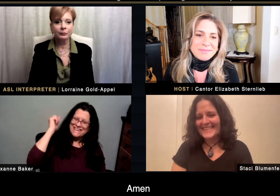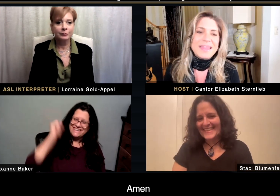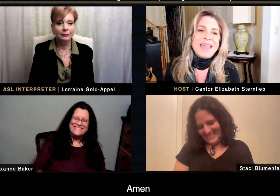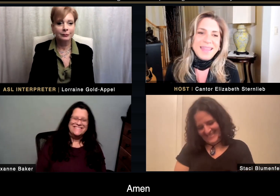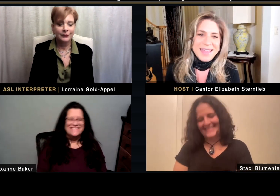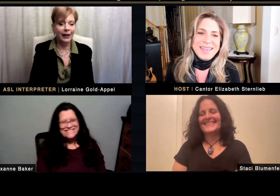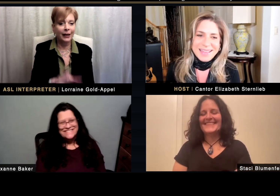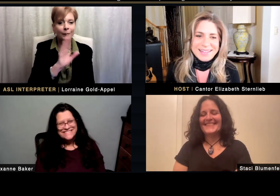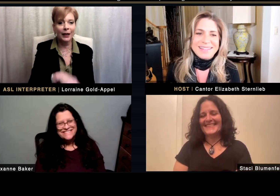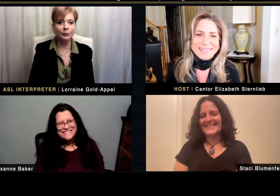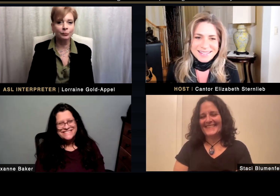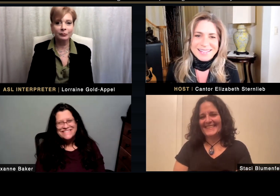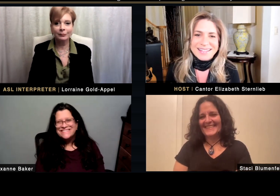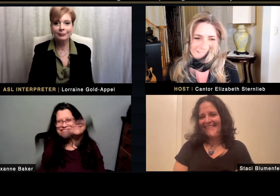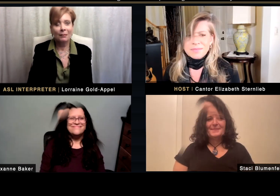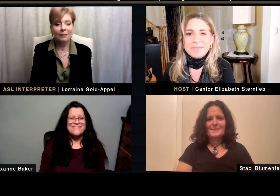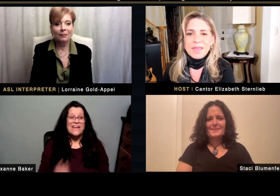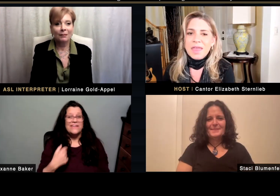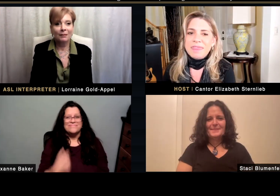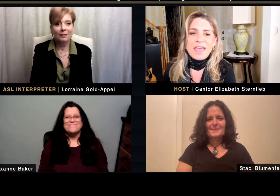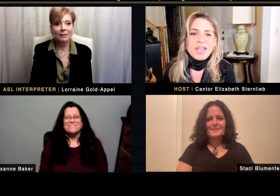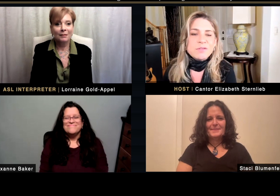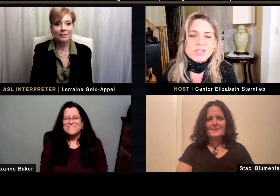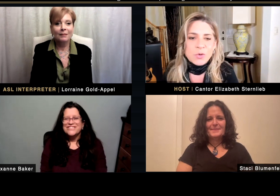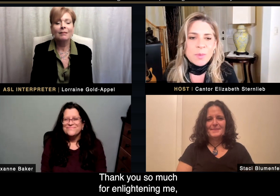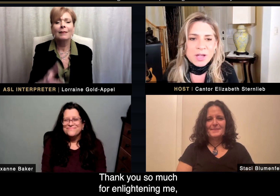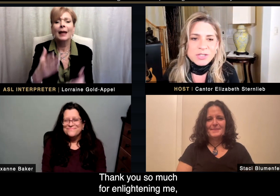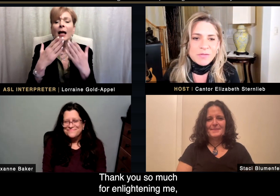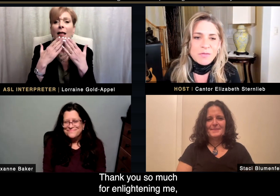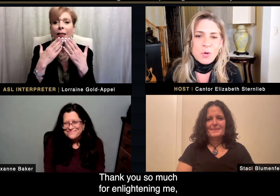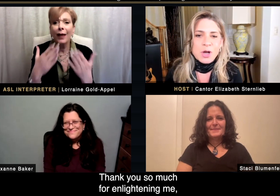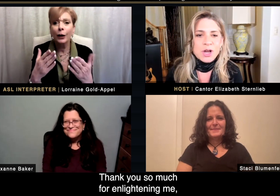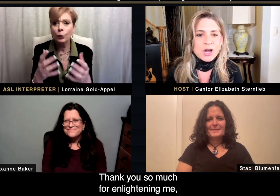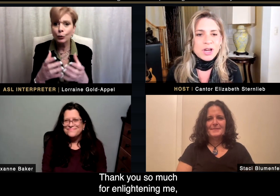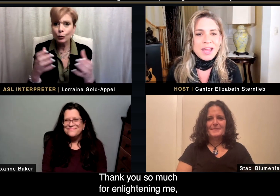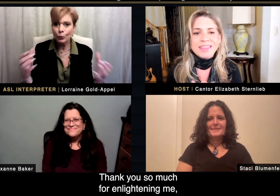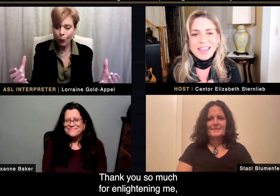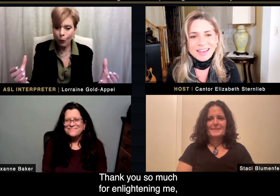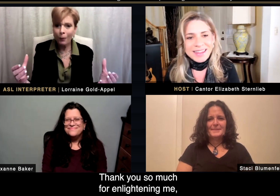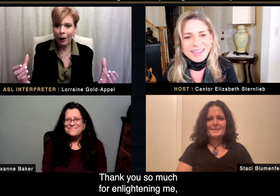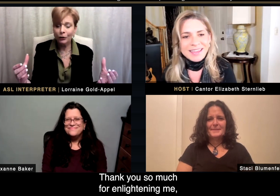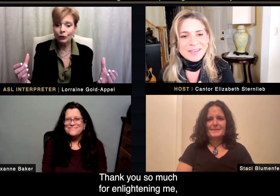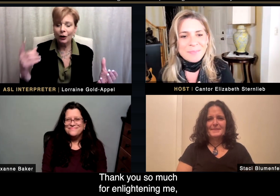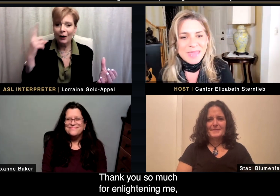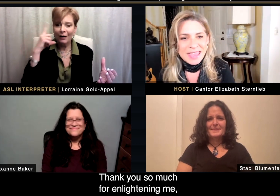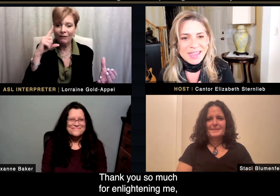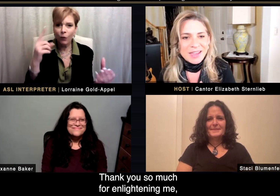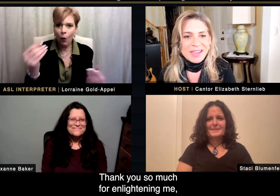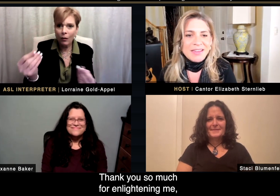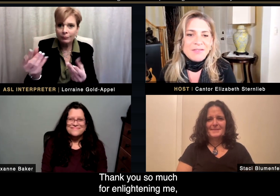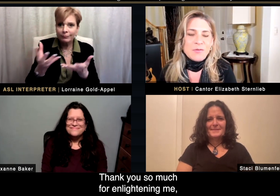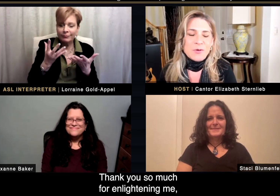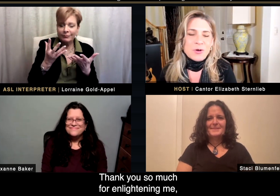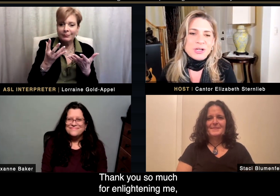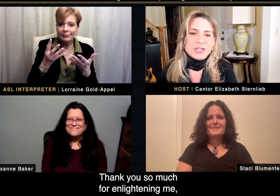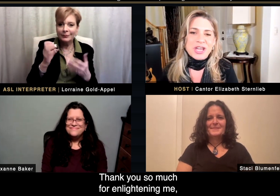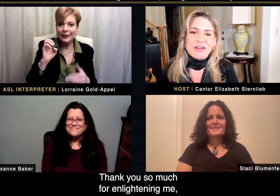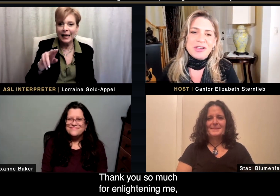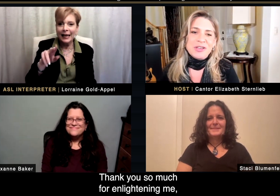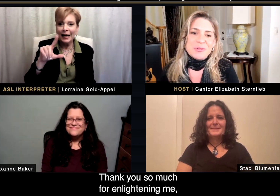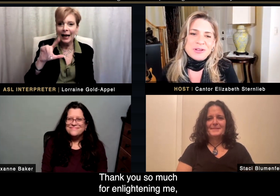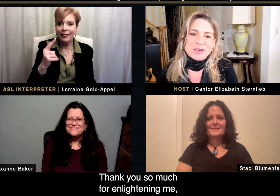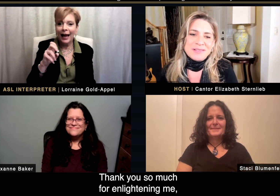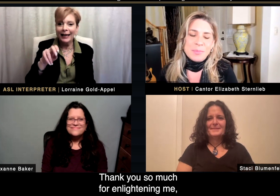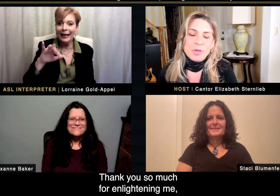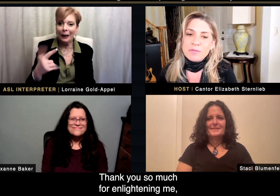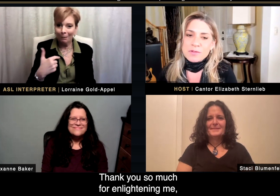Amen. Amen. Thank you so much for enlightening me, for